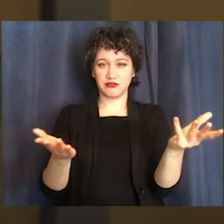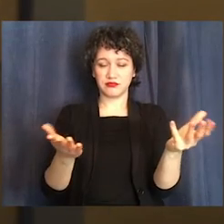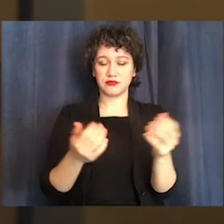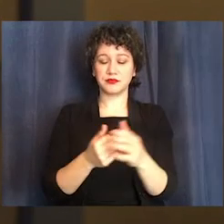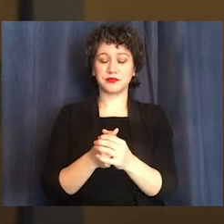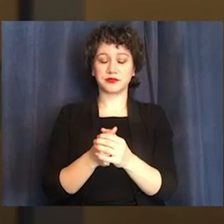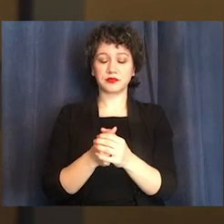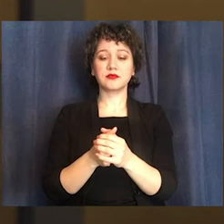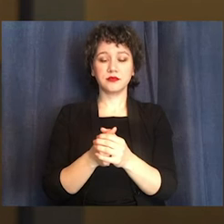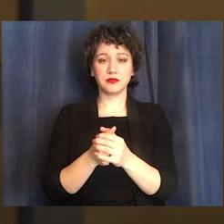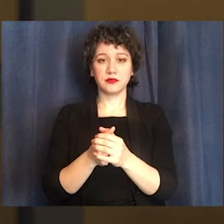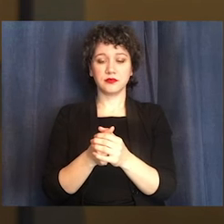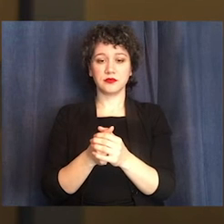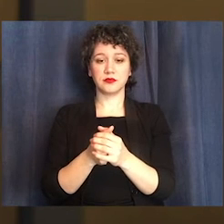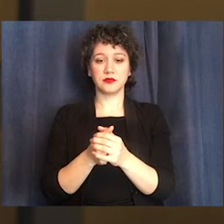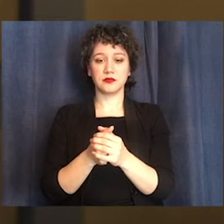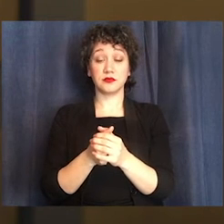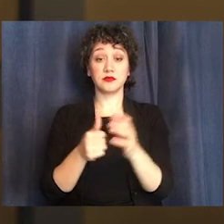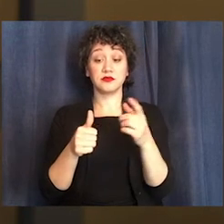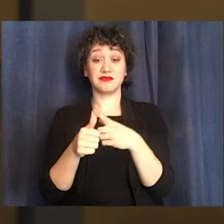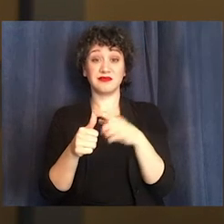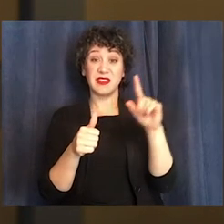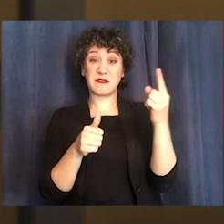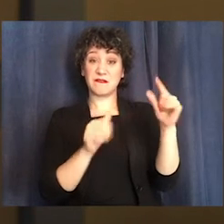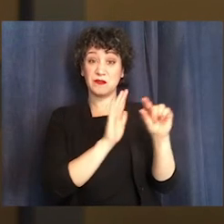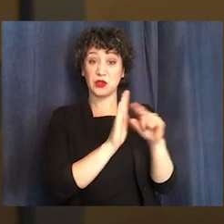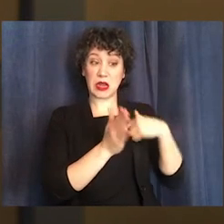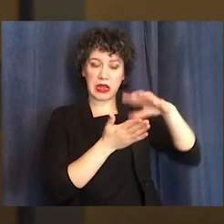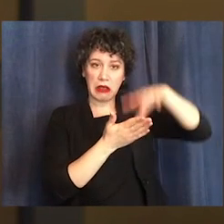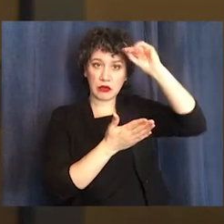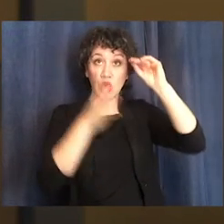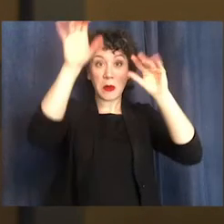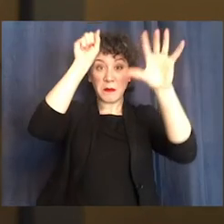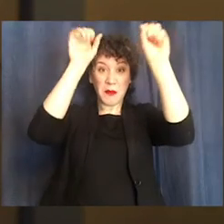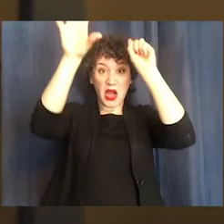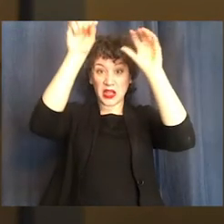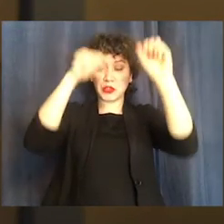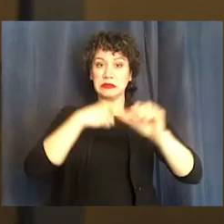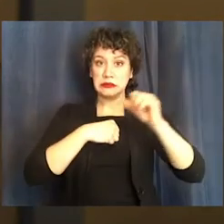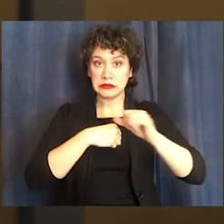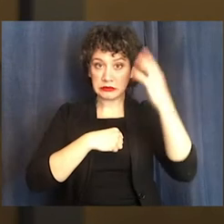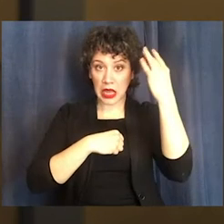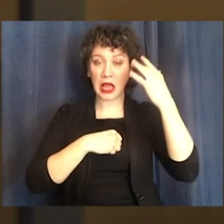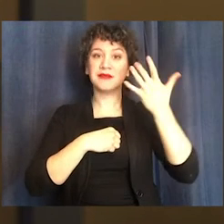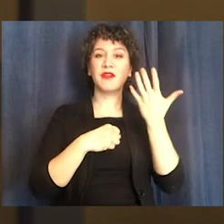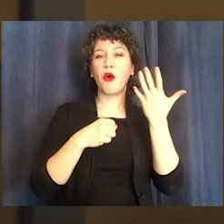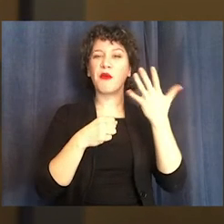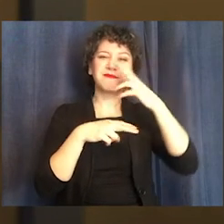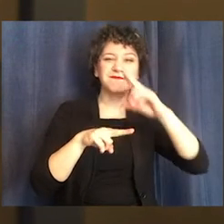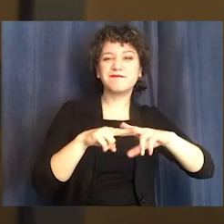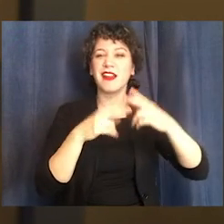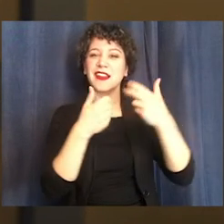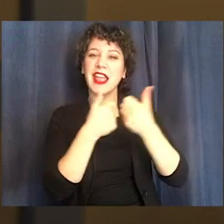first grade, I learned the danger of monkey bars when I led a friendly game of Follow the Leader and Madeline Langing fell off